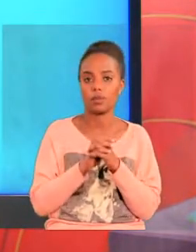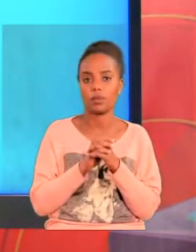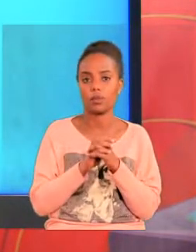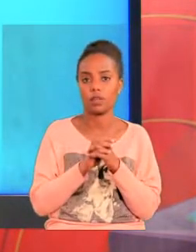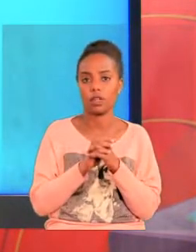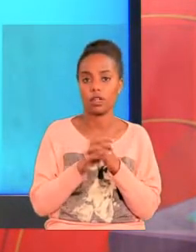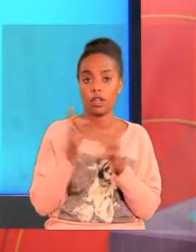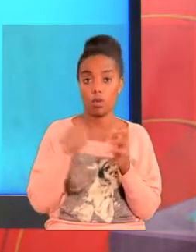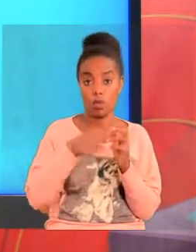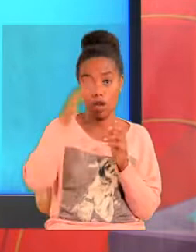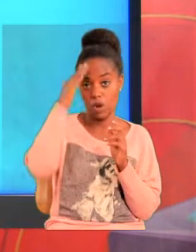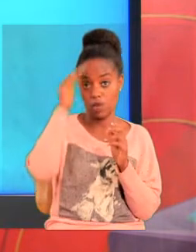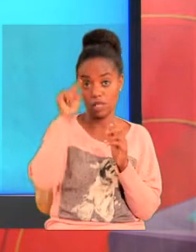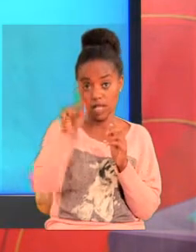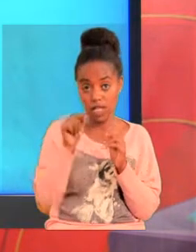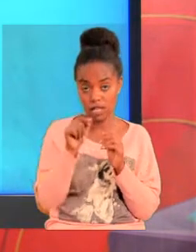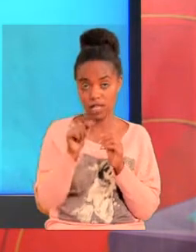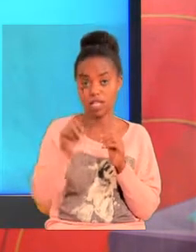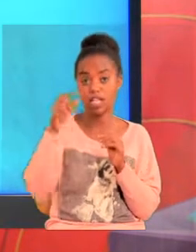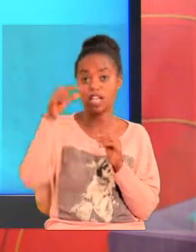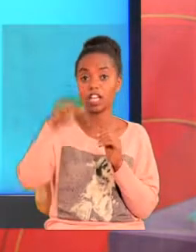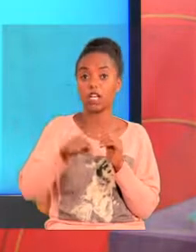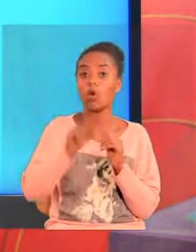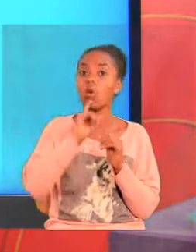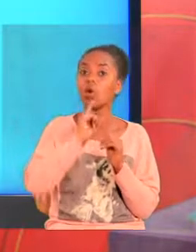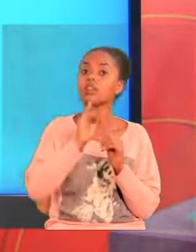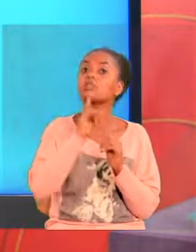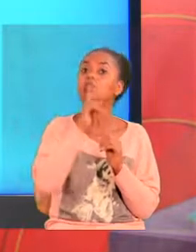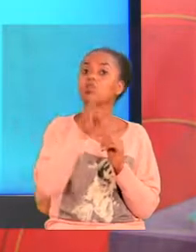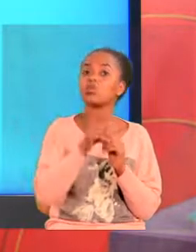we know that Q is true.